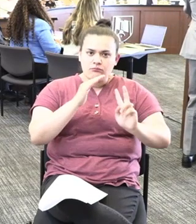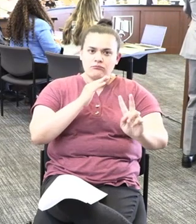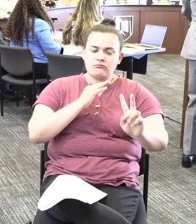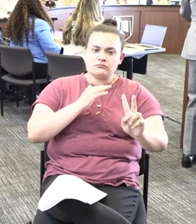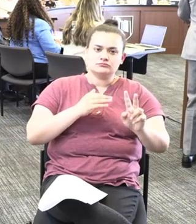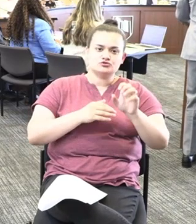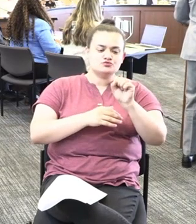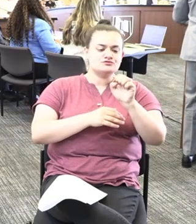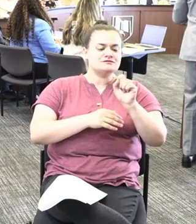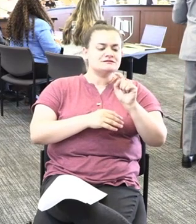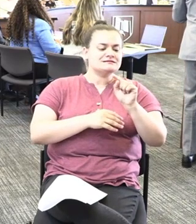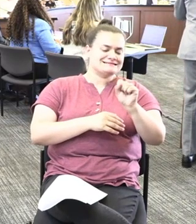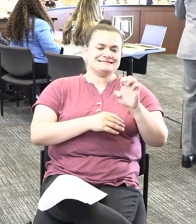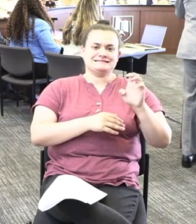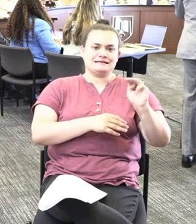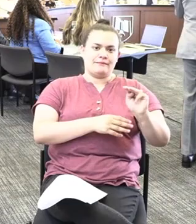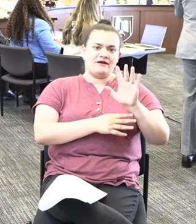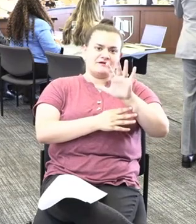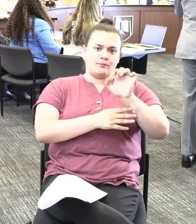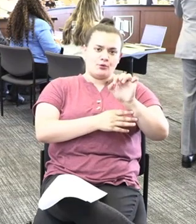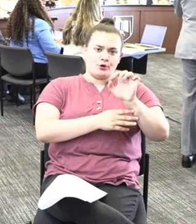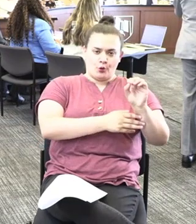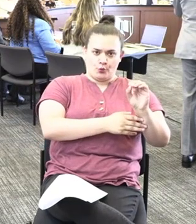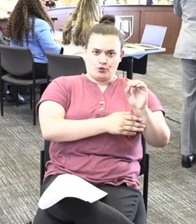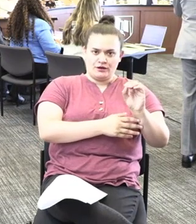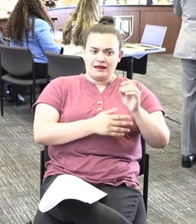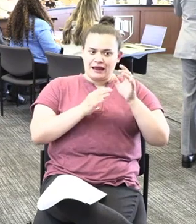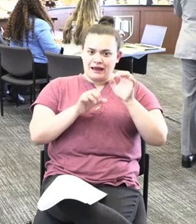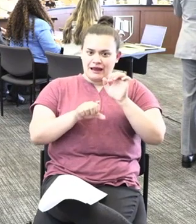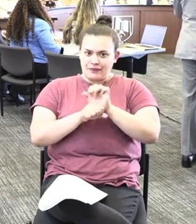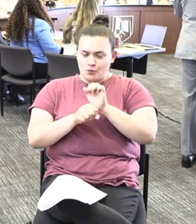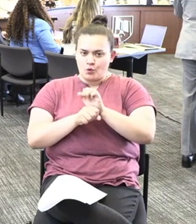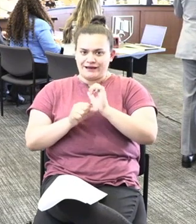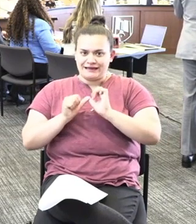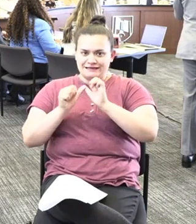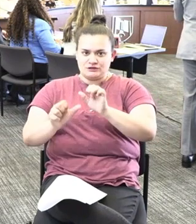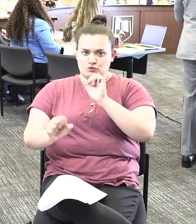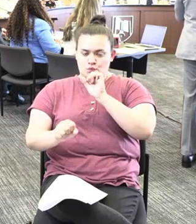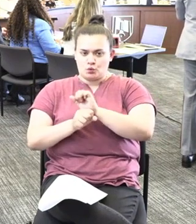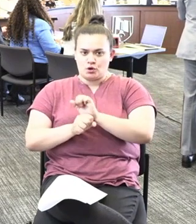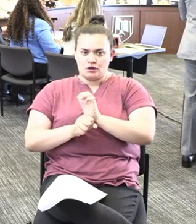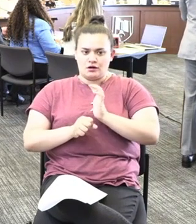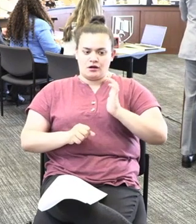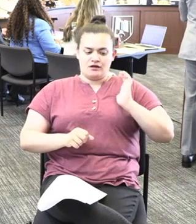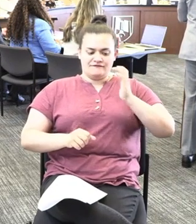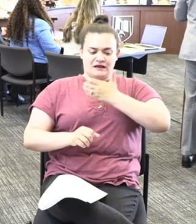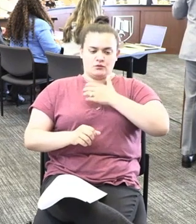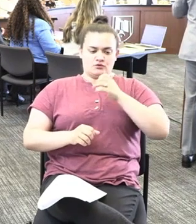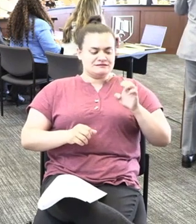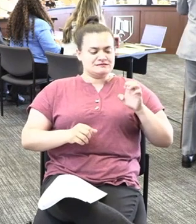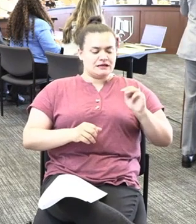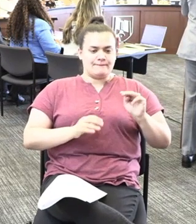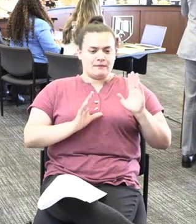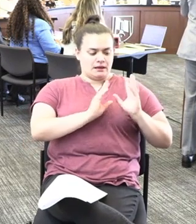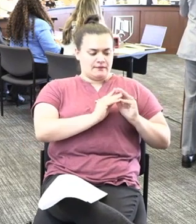STEM 5.0, and most importantly, the work and continued work of our STEM